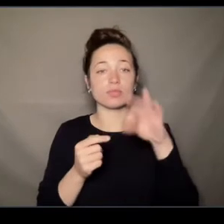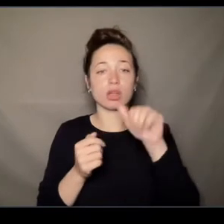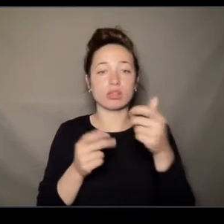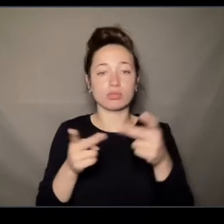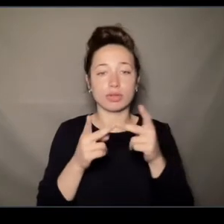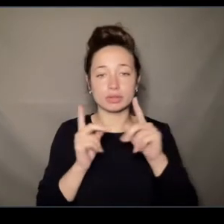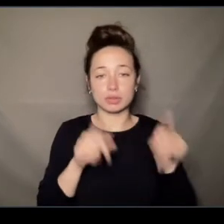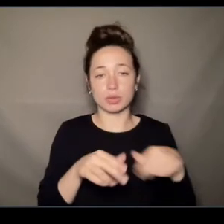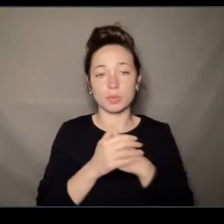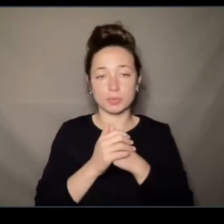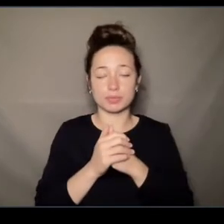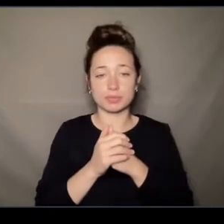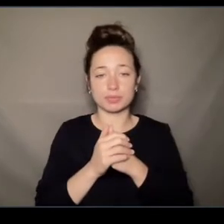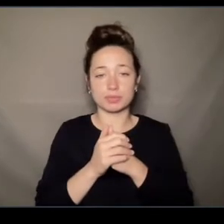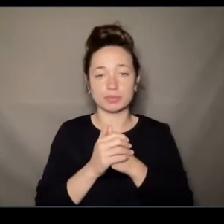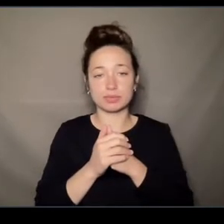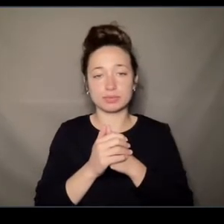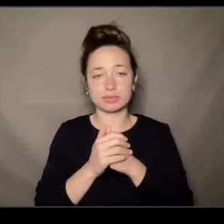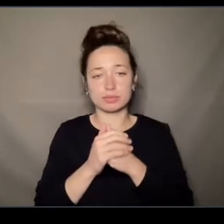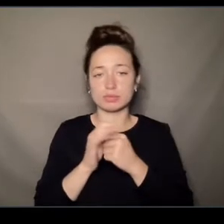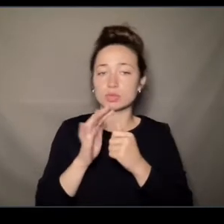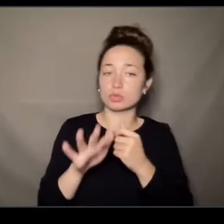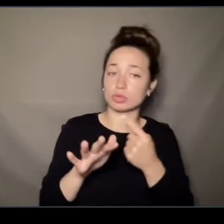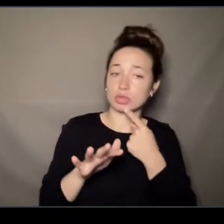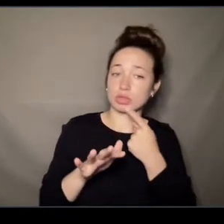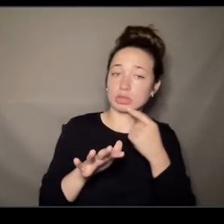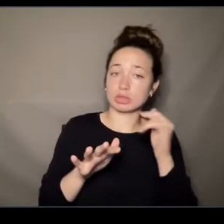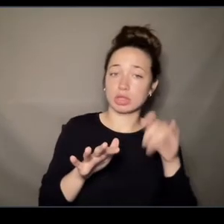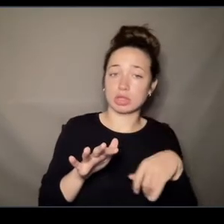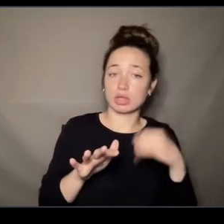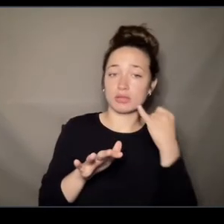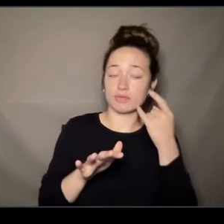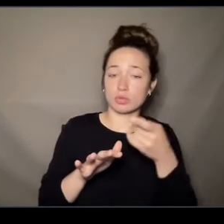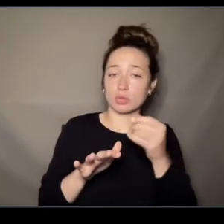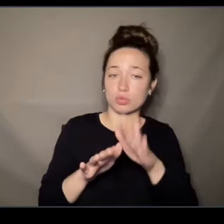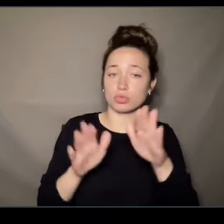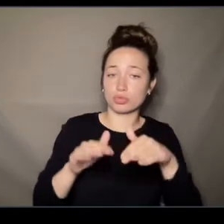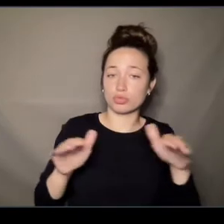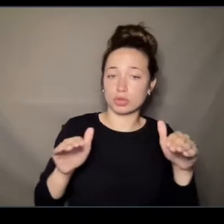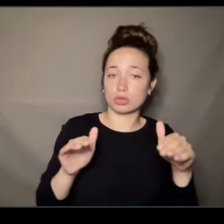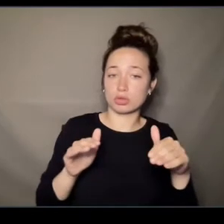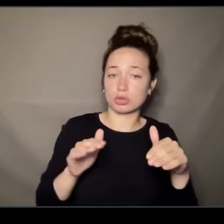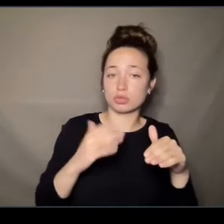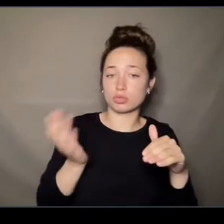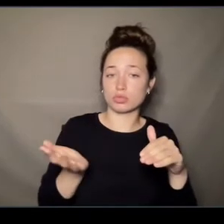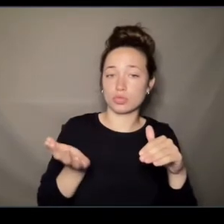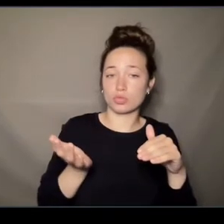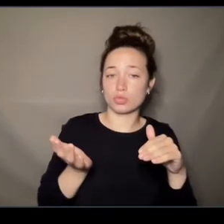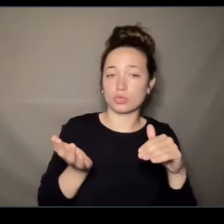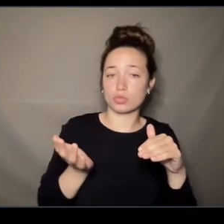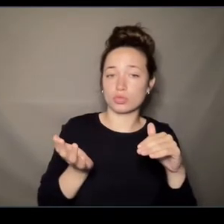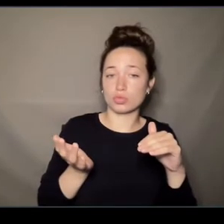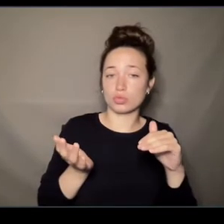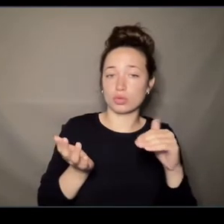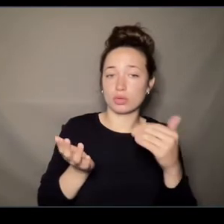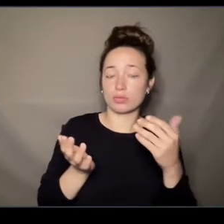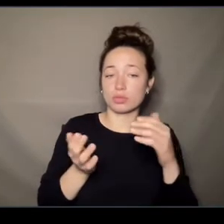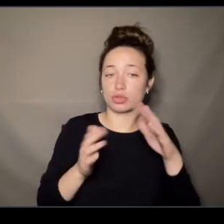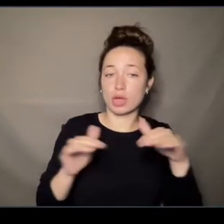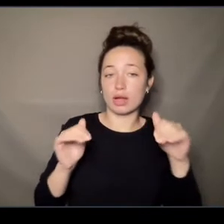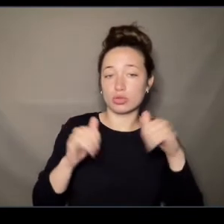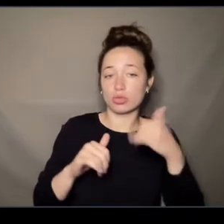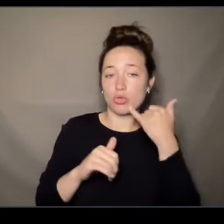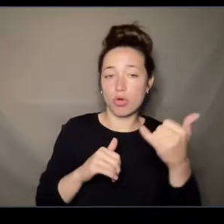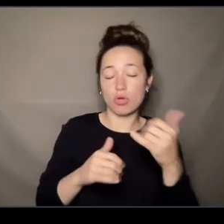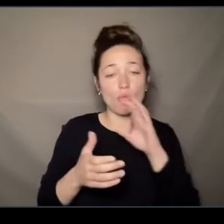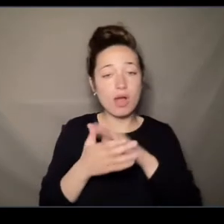find another place to go. They will feed you and clothe you. So you're saying you and your children, so a child could call,